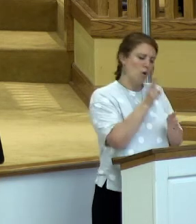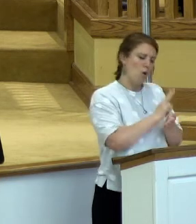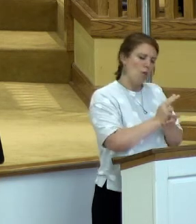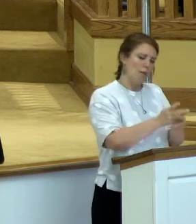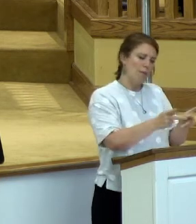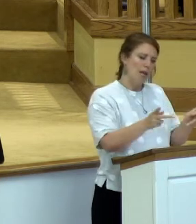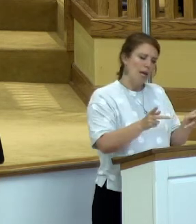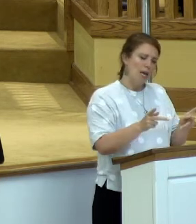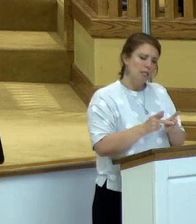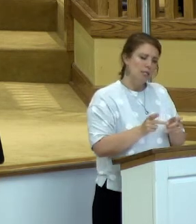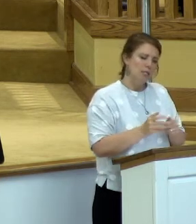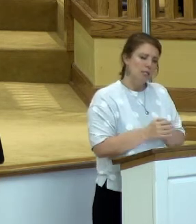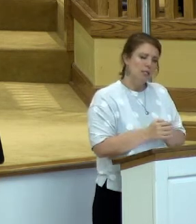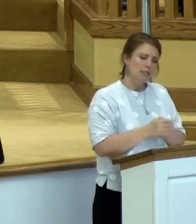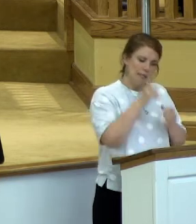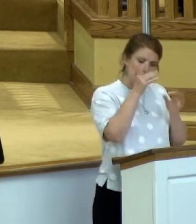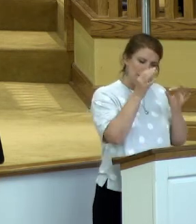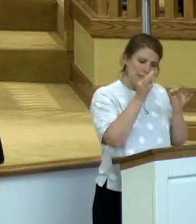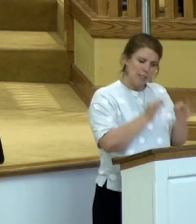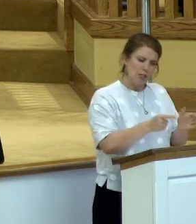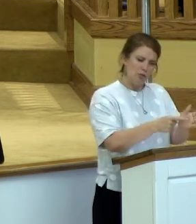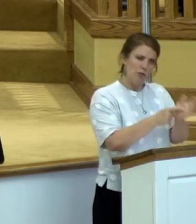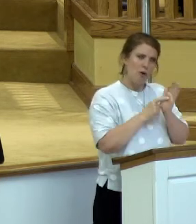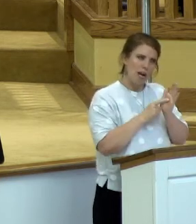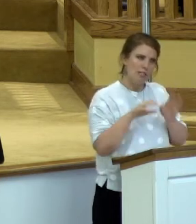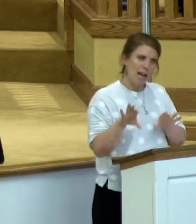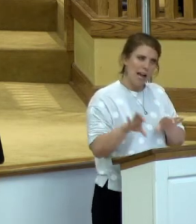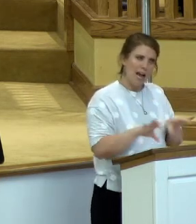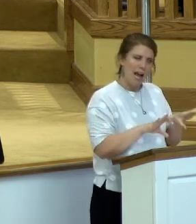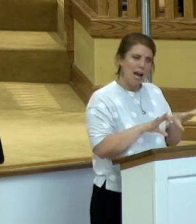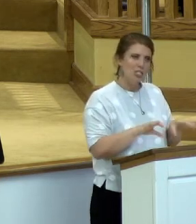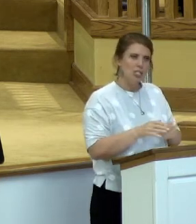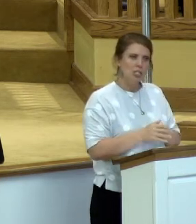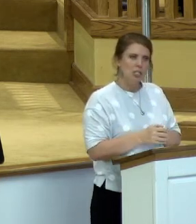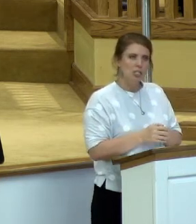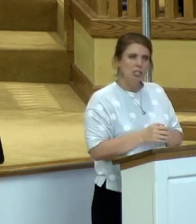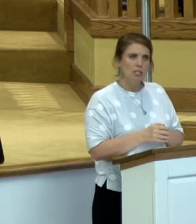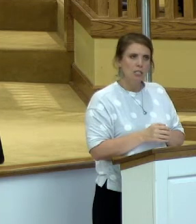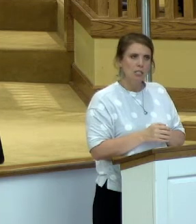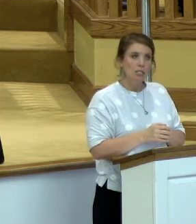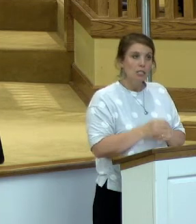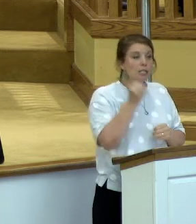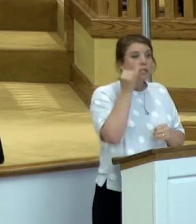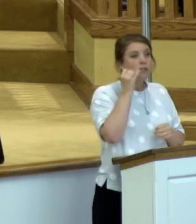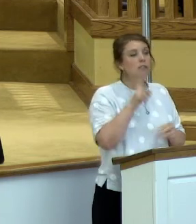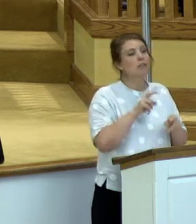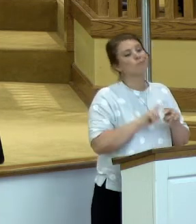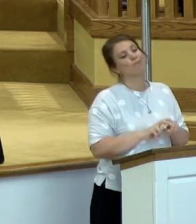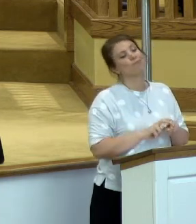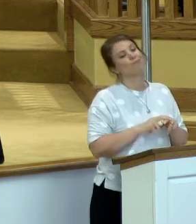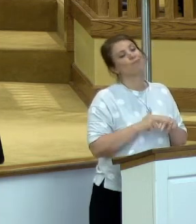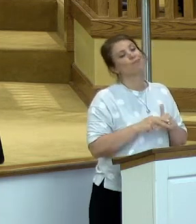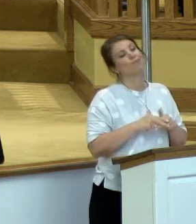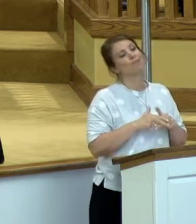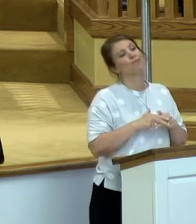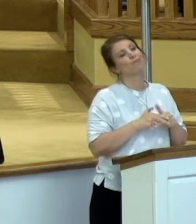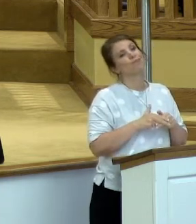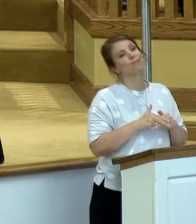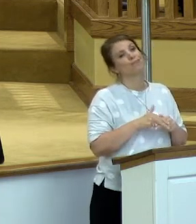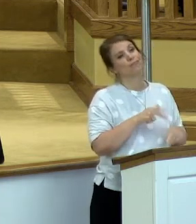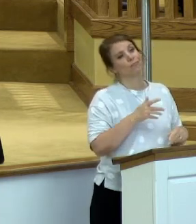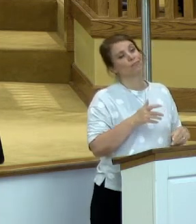place. A decision requires action, and if you don't, if you're just sitting in your pew and